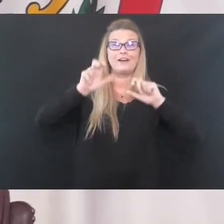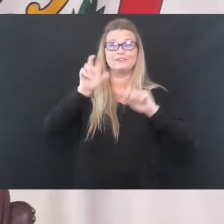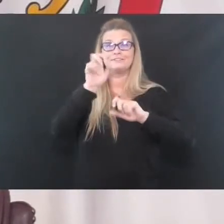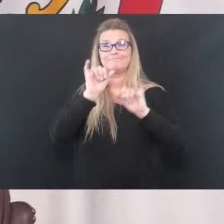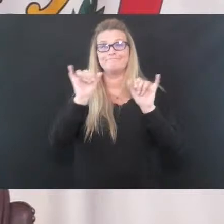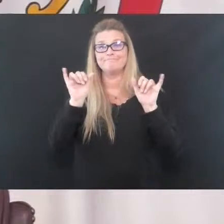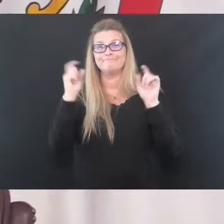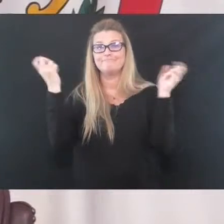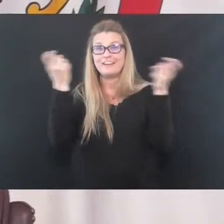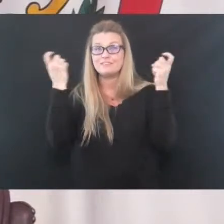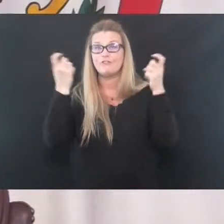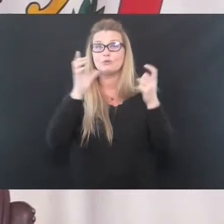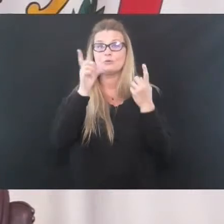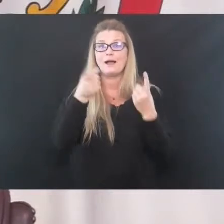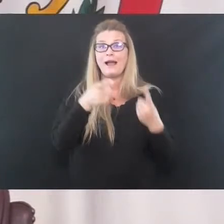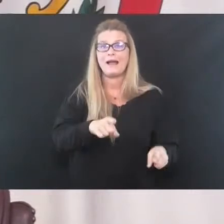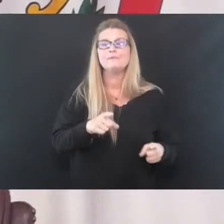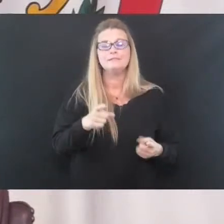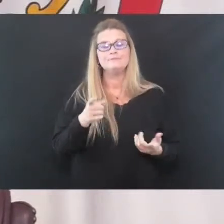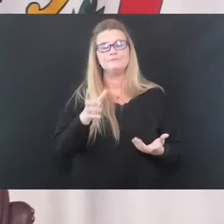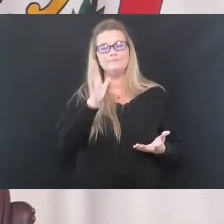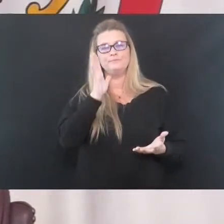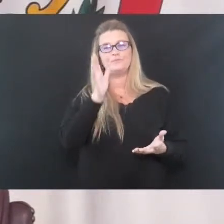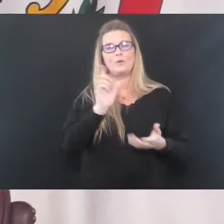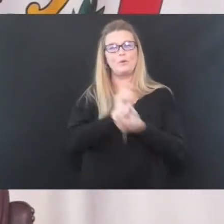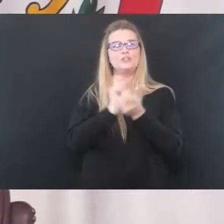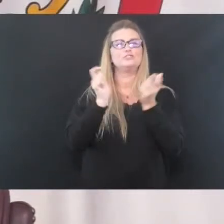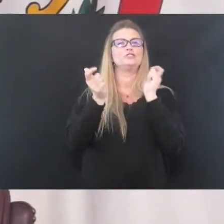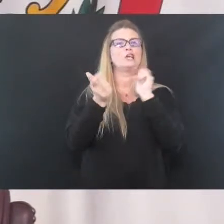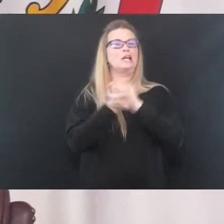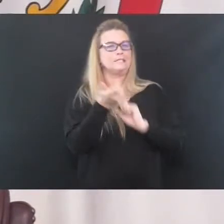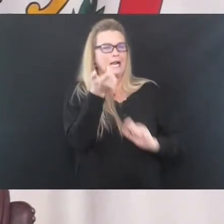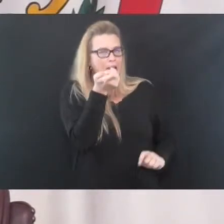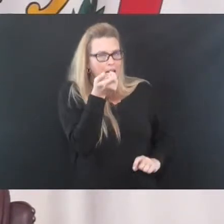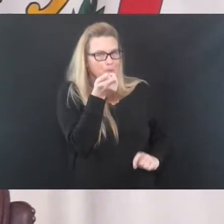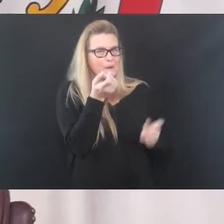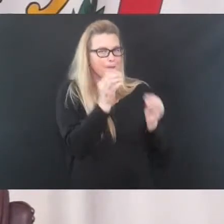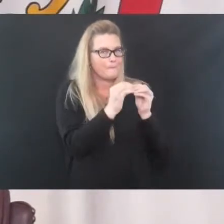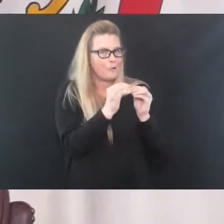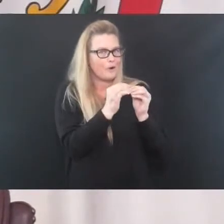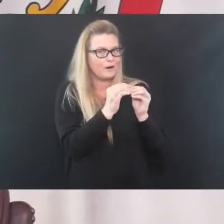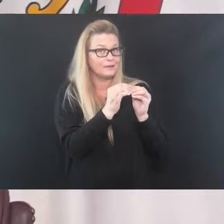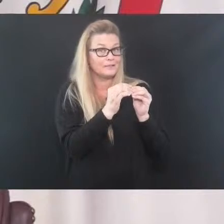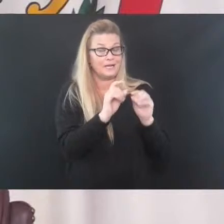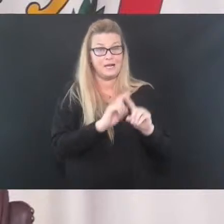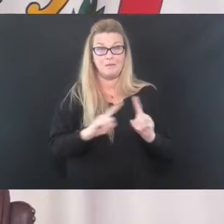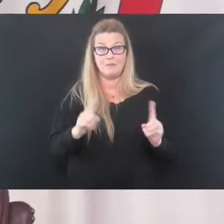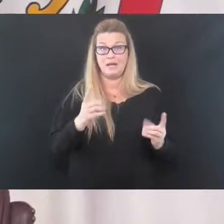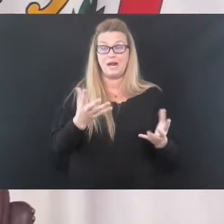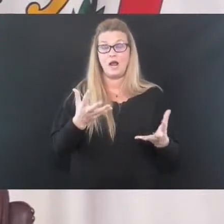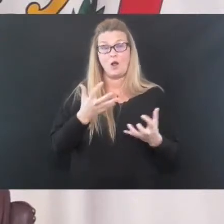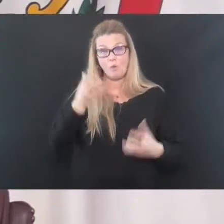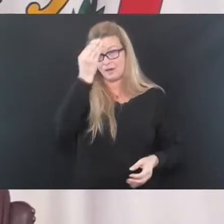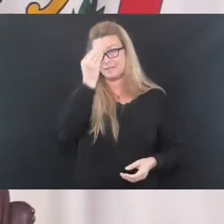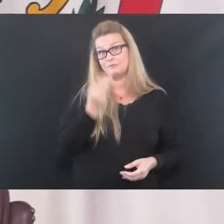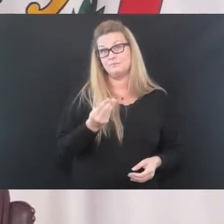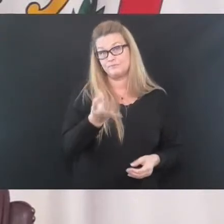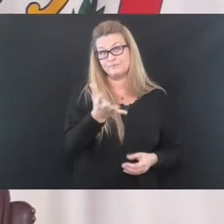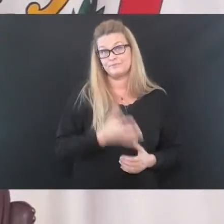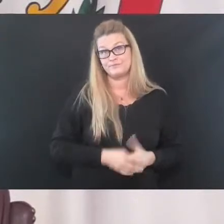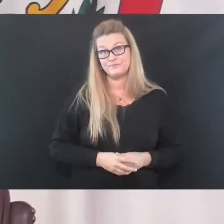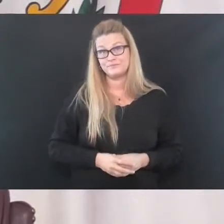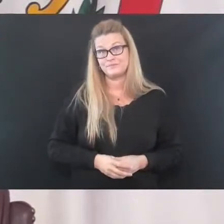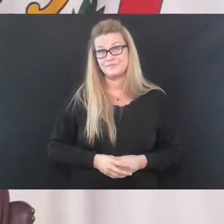that we're doing. We're going to have to refine this just a little bit more. But the one thing I wanted to get across today is our